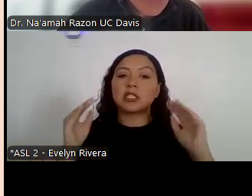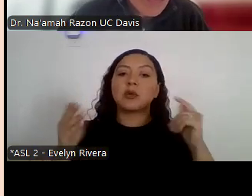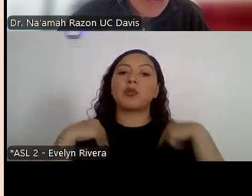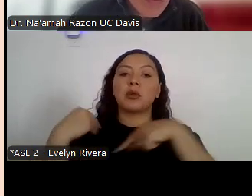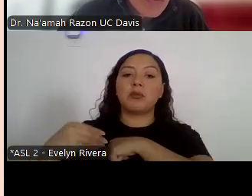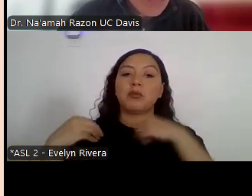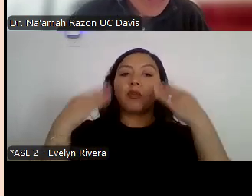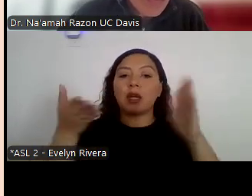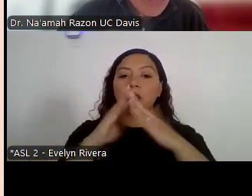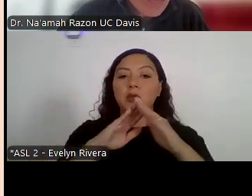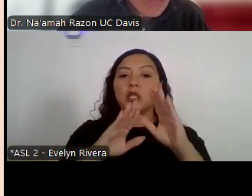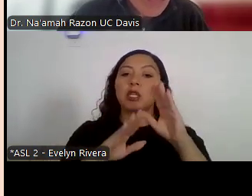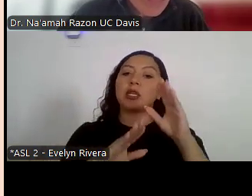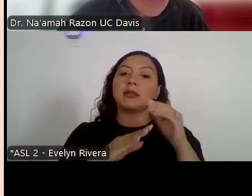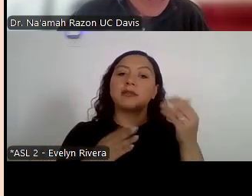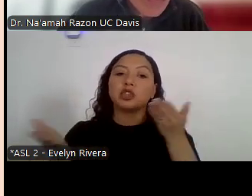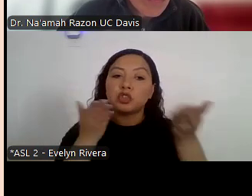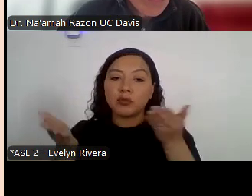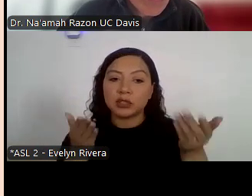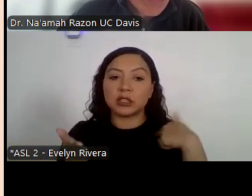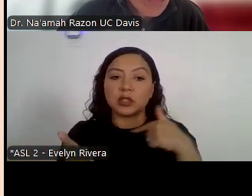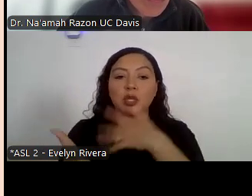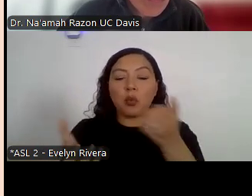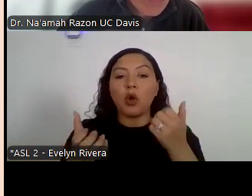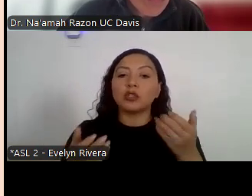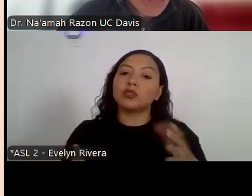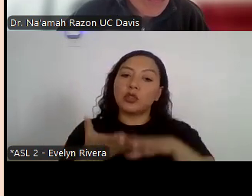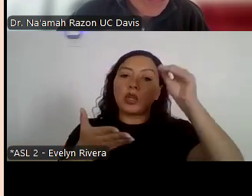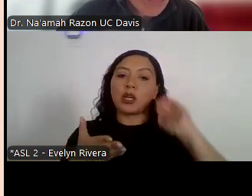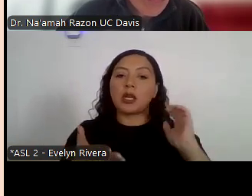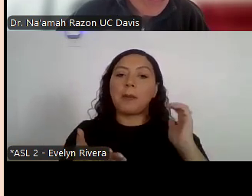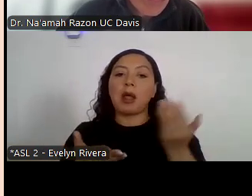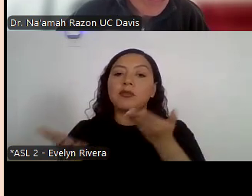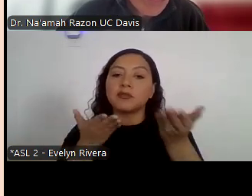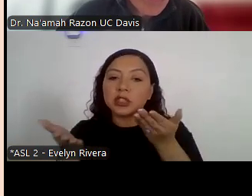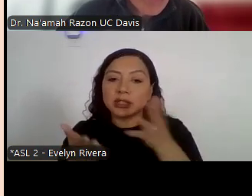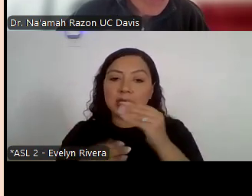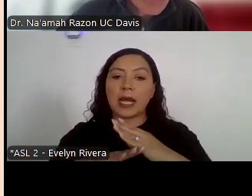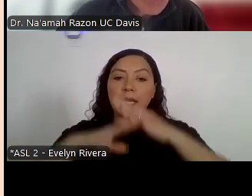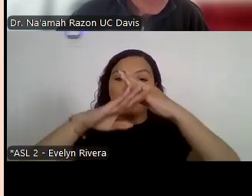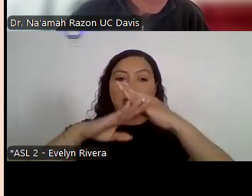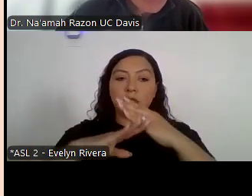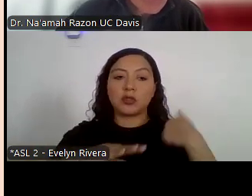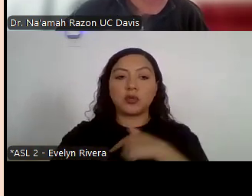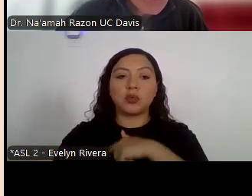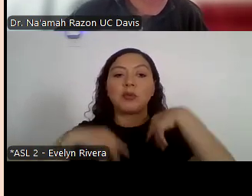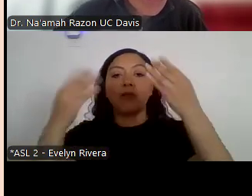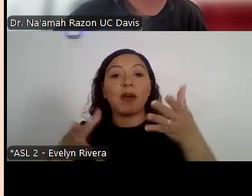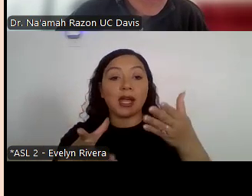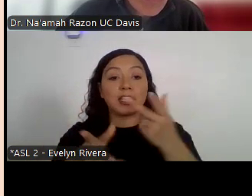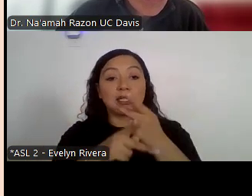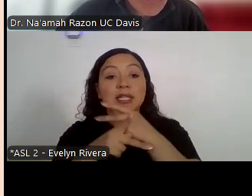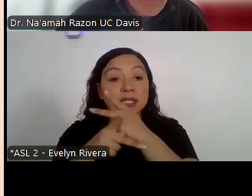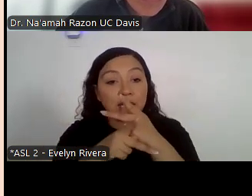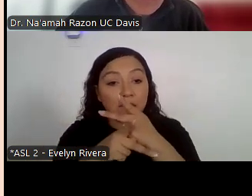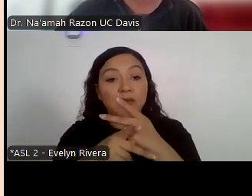health services to learn about facilitators and barriers to providing care and support to people with dementia and caregivers